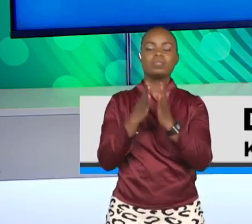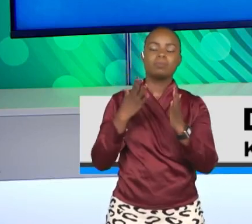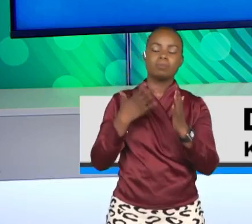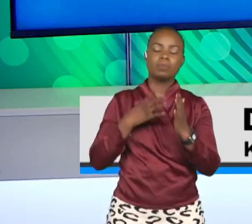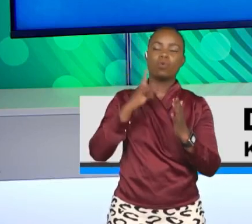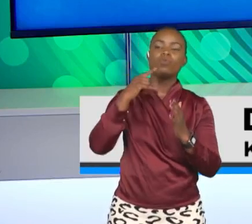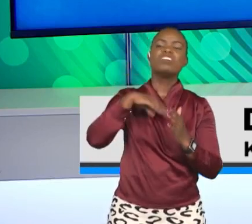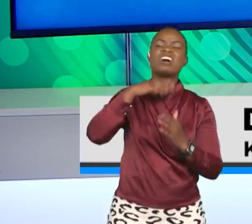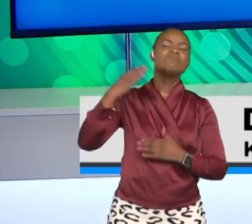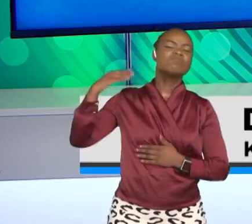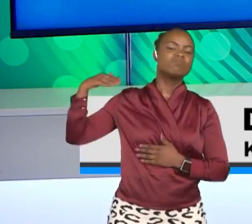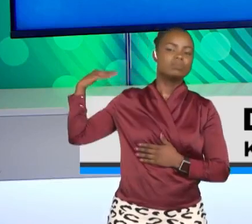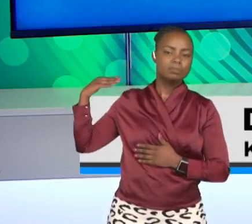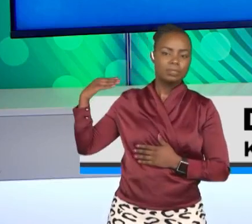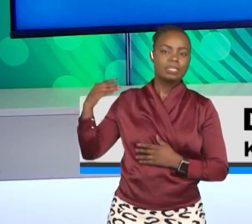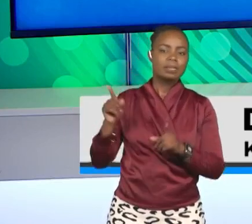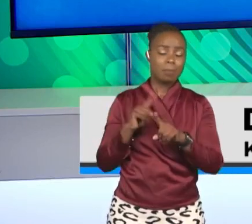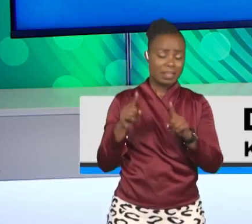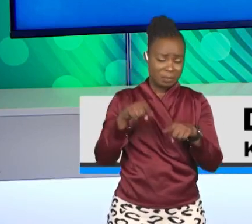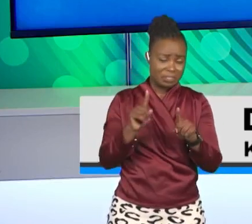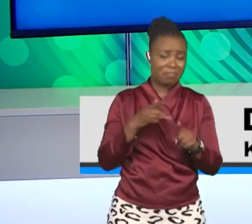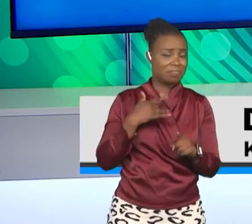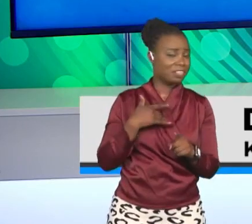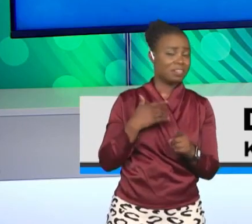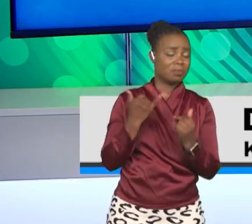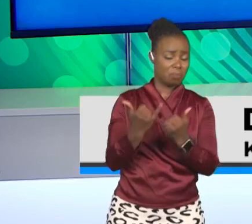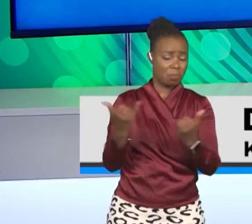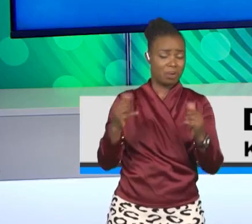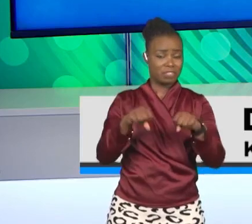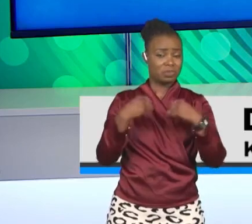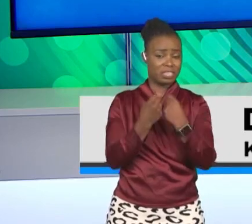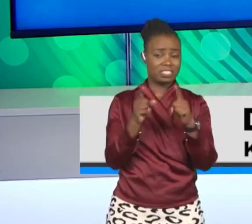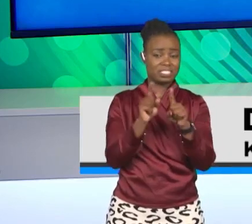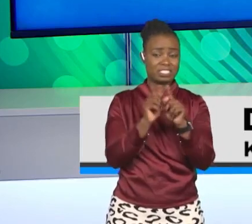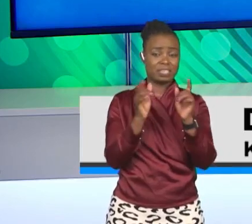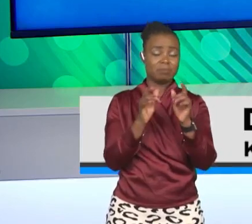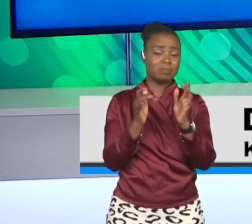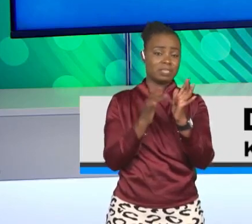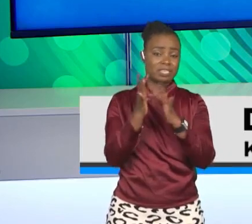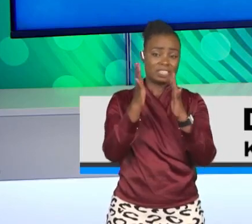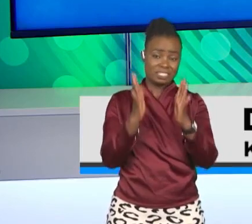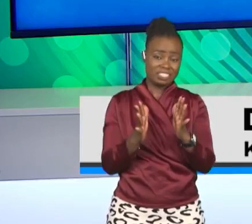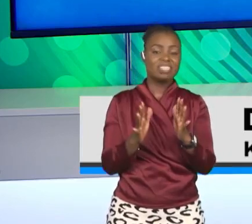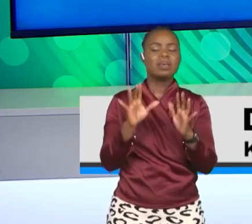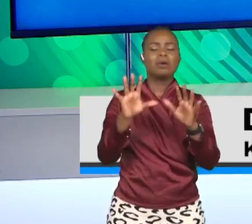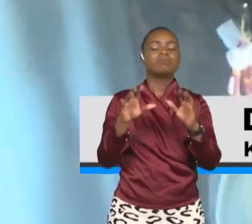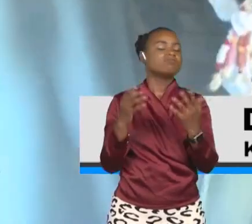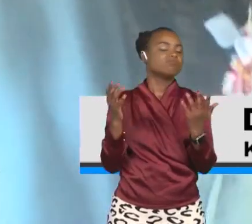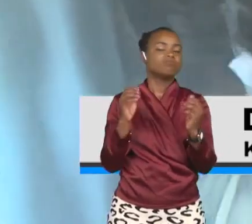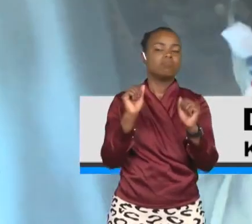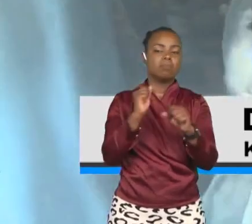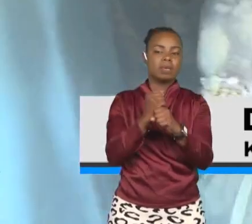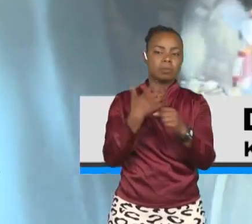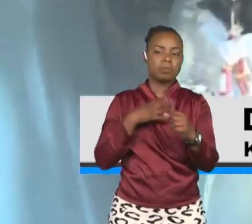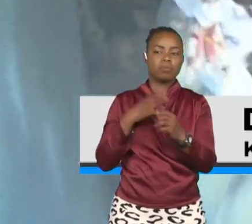seeing their practice being threatened by modern society as Christianity, which is taking their followers away from them. A